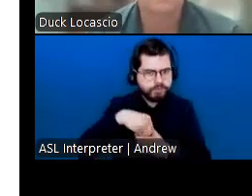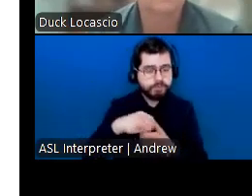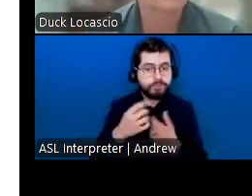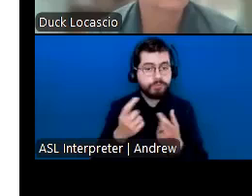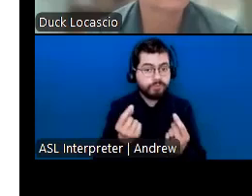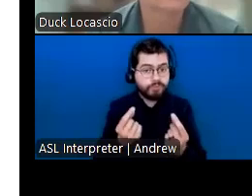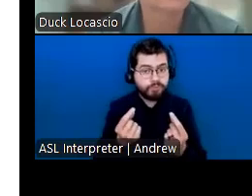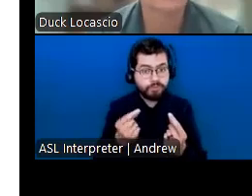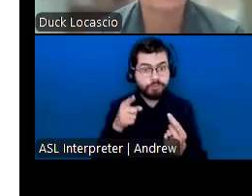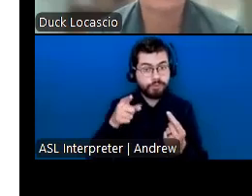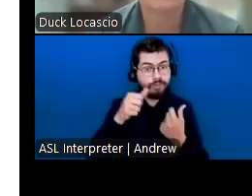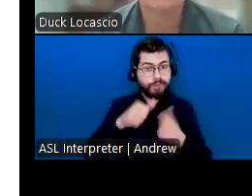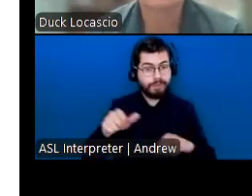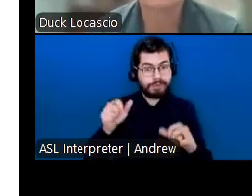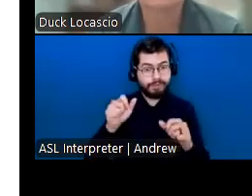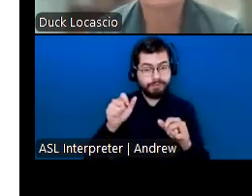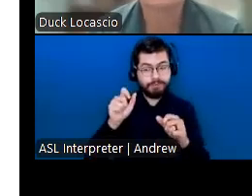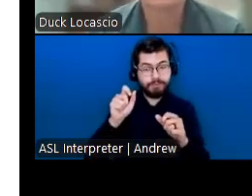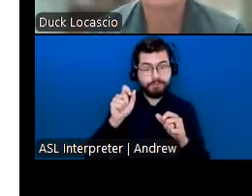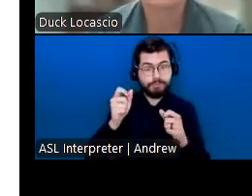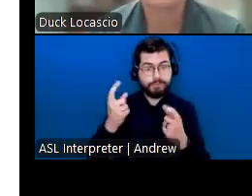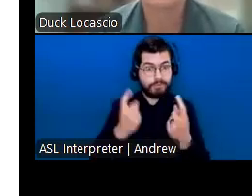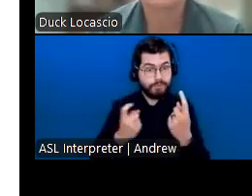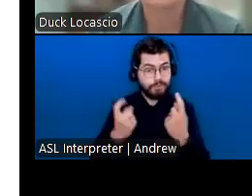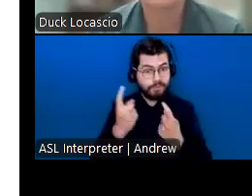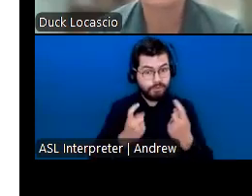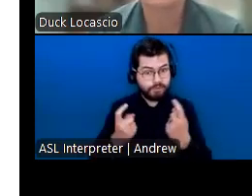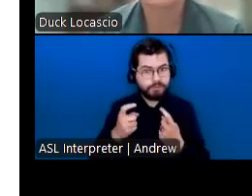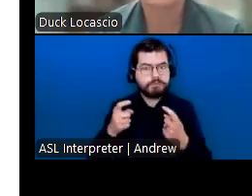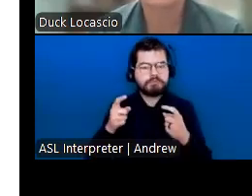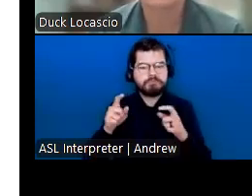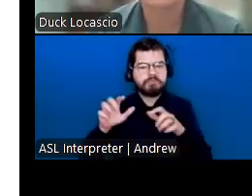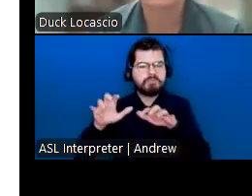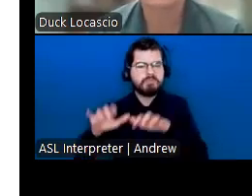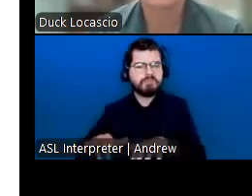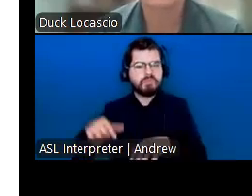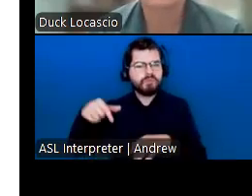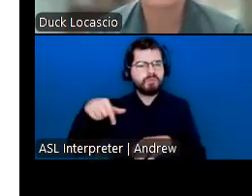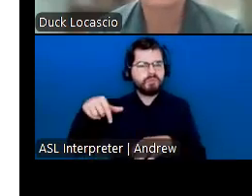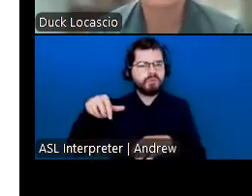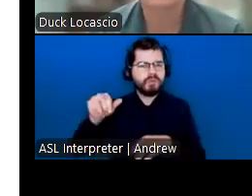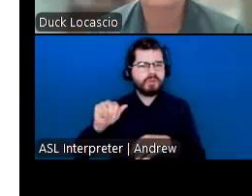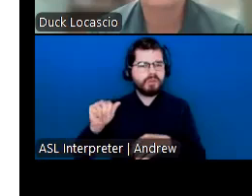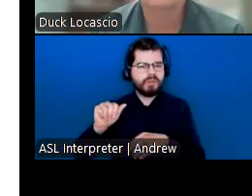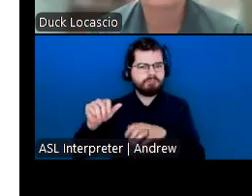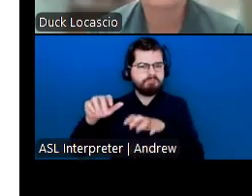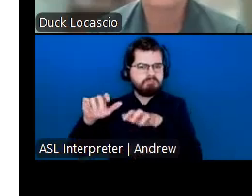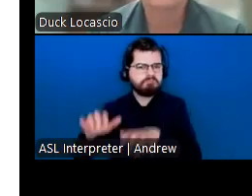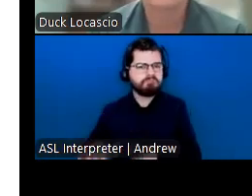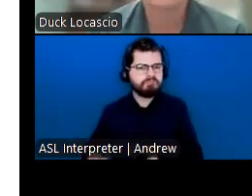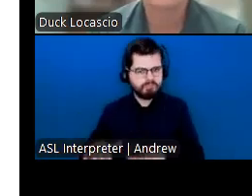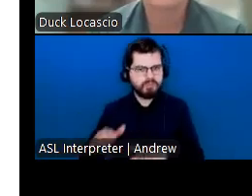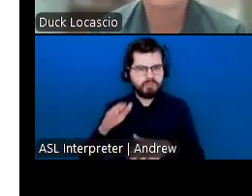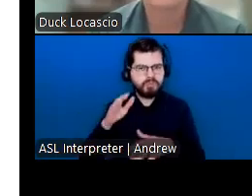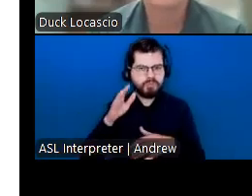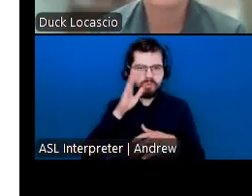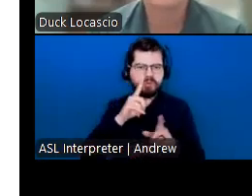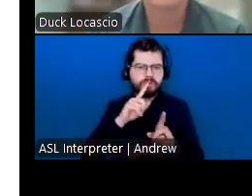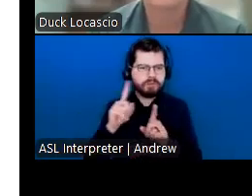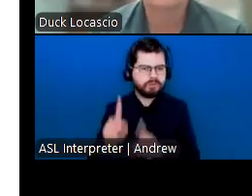questions in the Q&A. And for process, we're going to spend the next